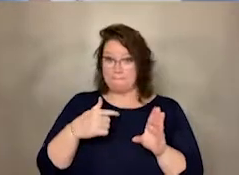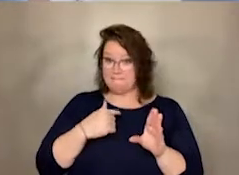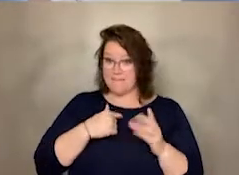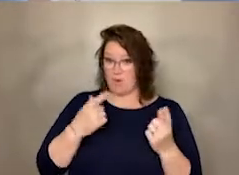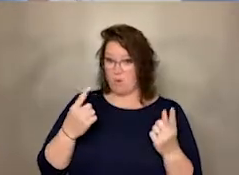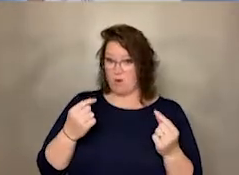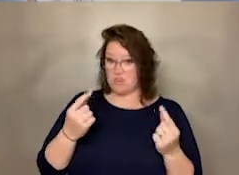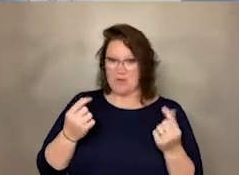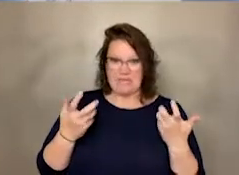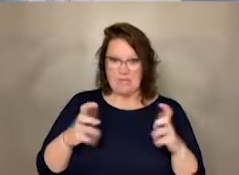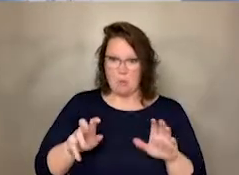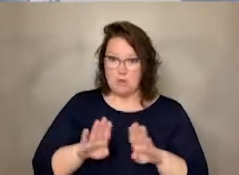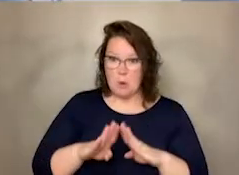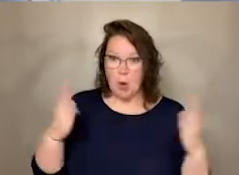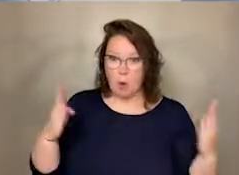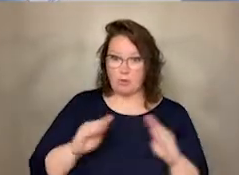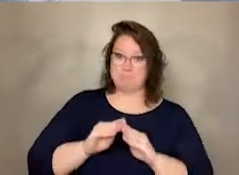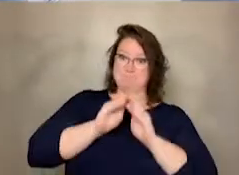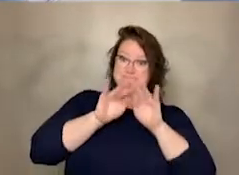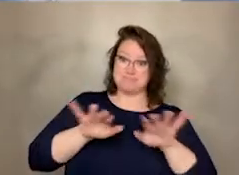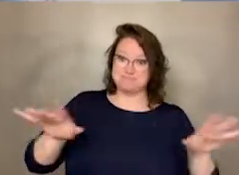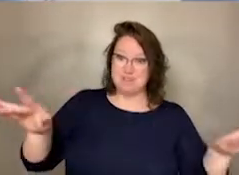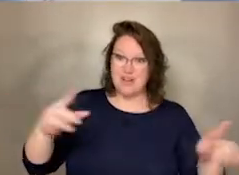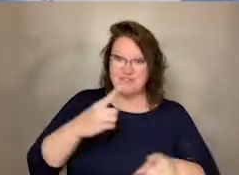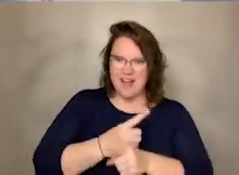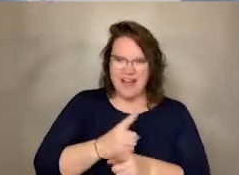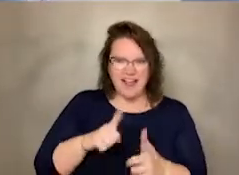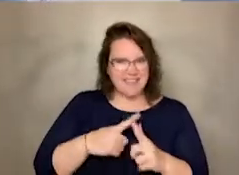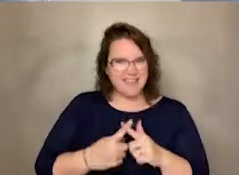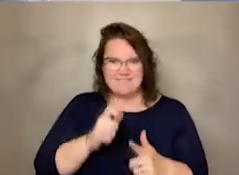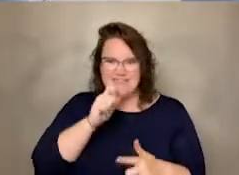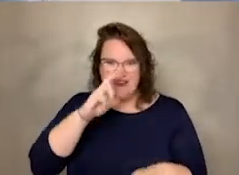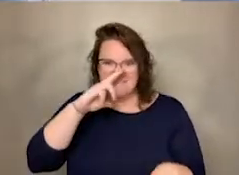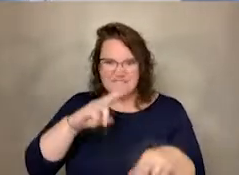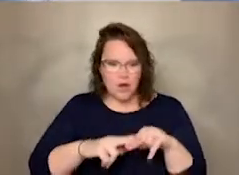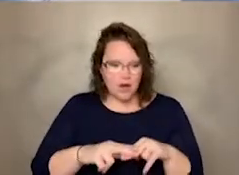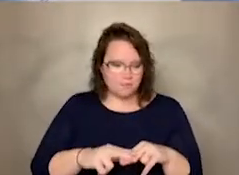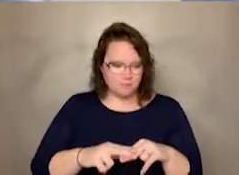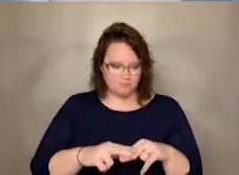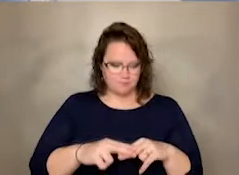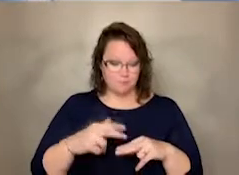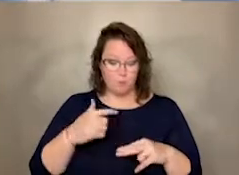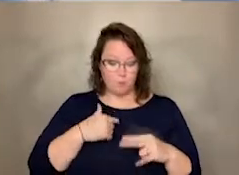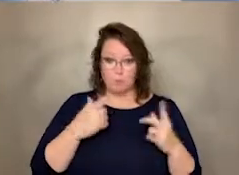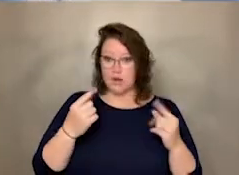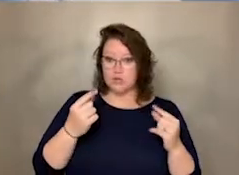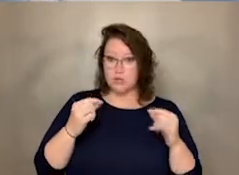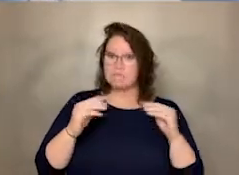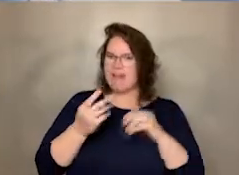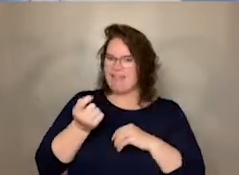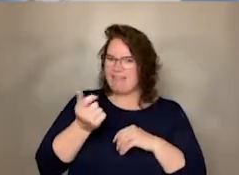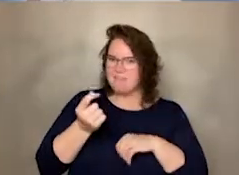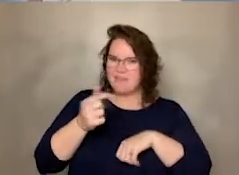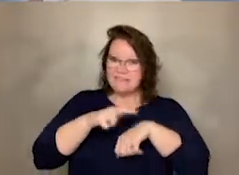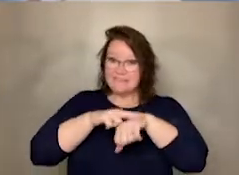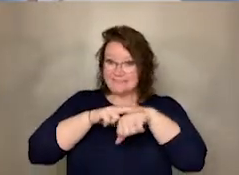you're shaking, because Right. shaking can get really fun. That's and you can right. forget and it can break. So I'm gonna give you a piece of tape. Thank